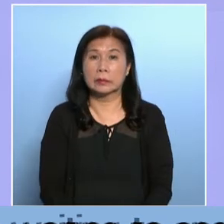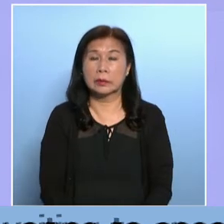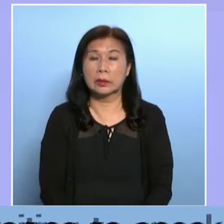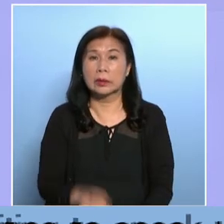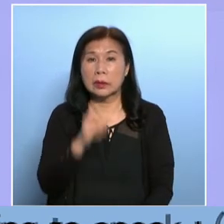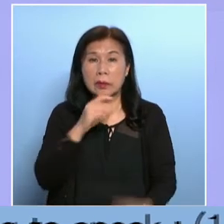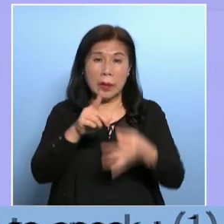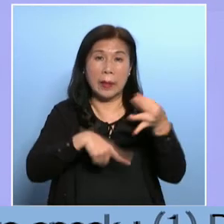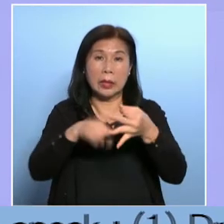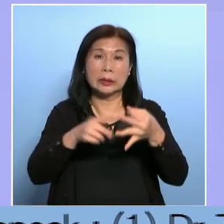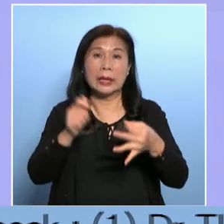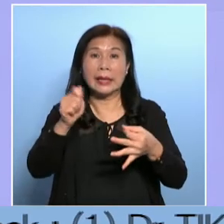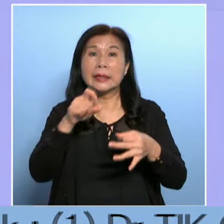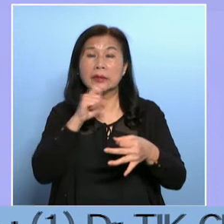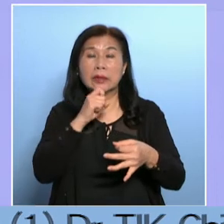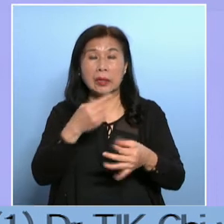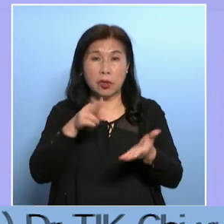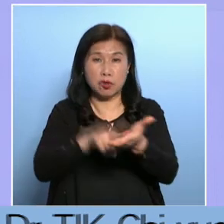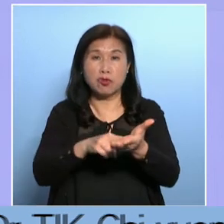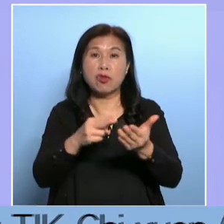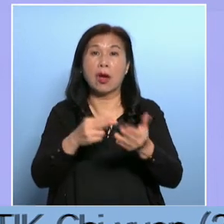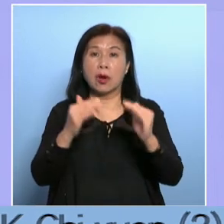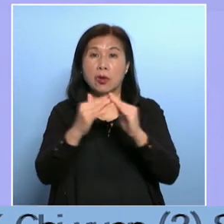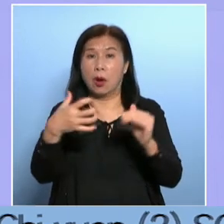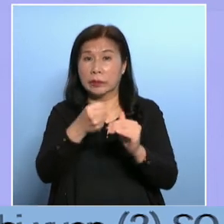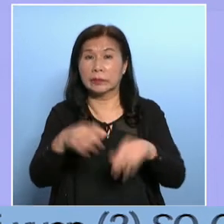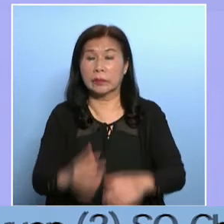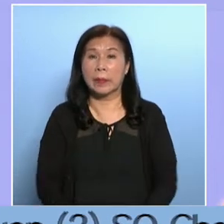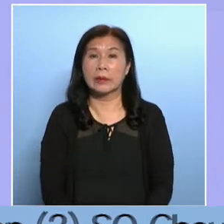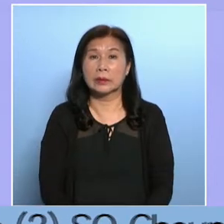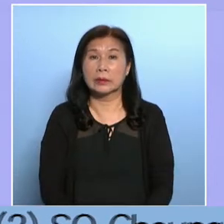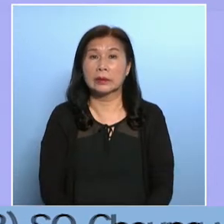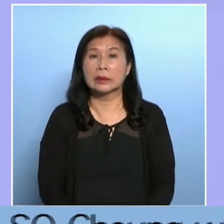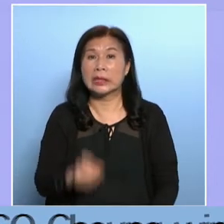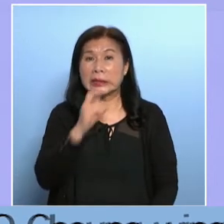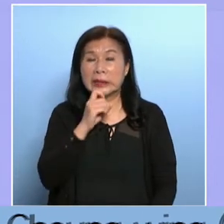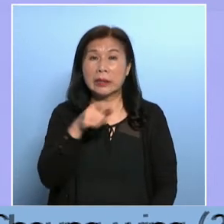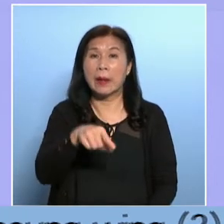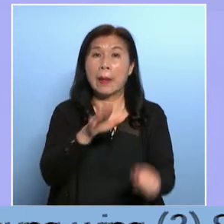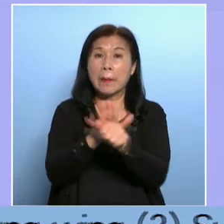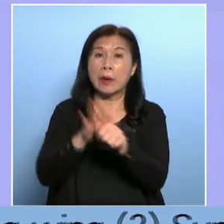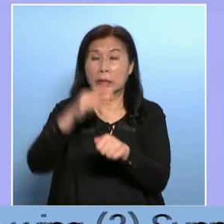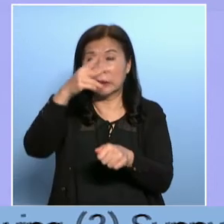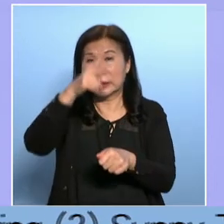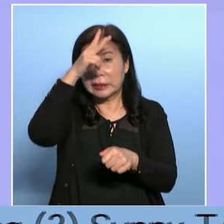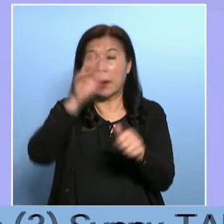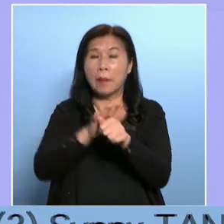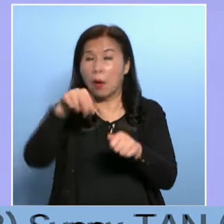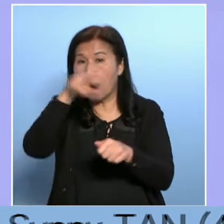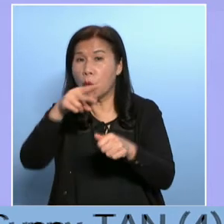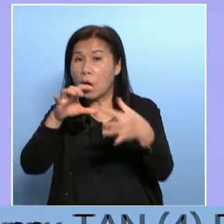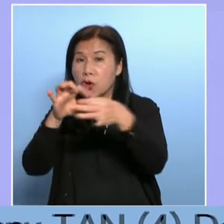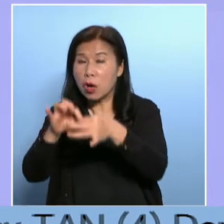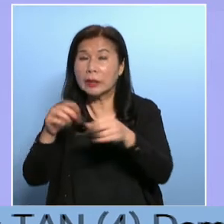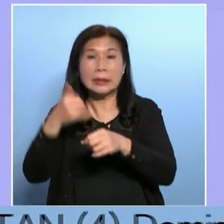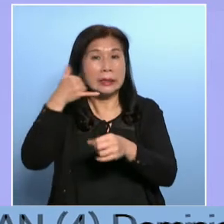themselves. Mr. Herringbong, and former Postmaster General, he is working at the